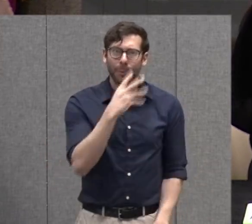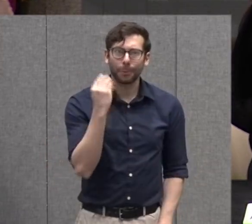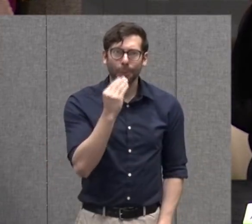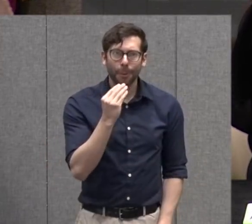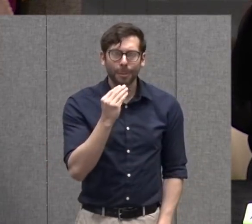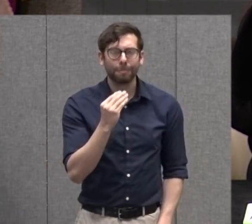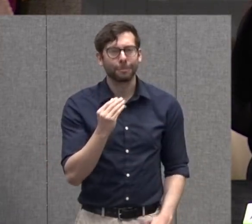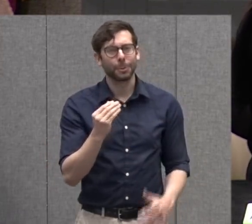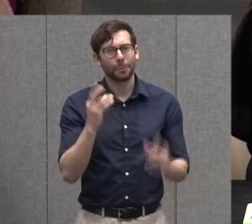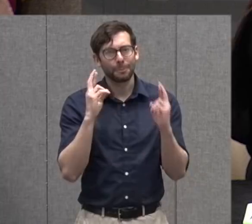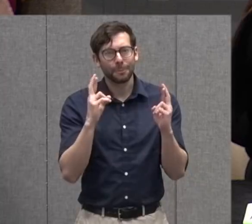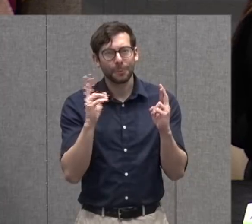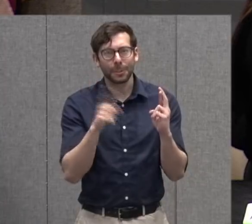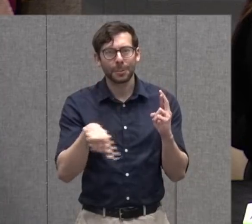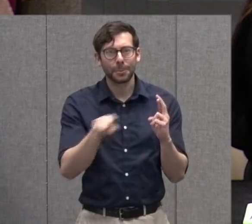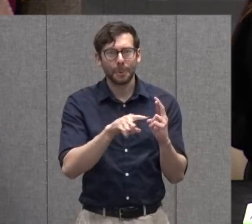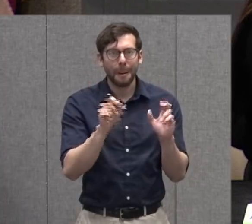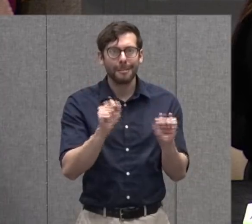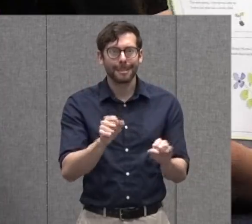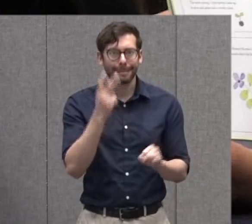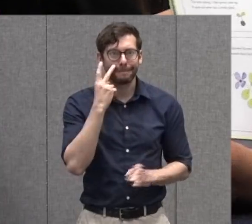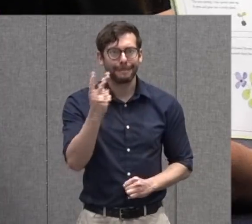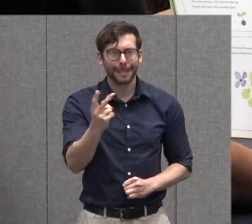come and see them with me today.